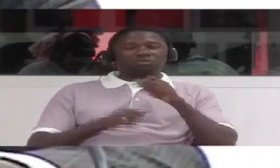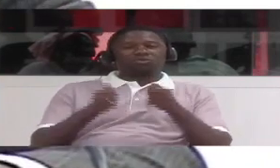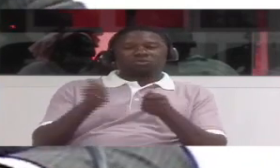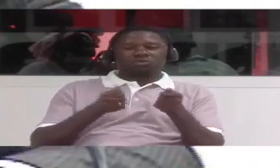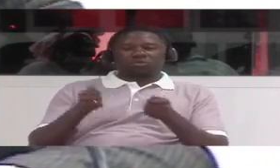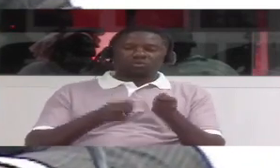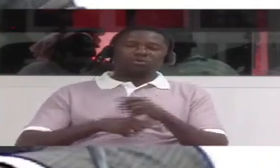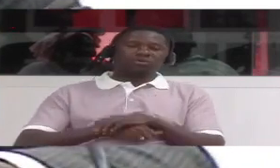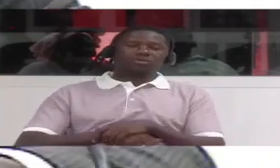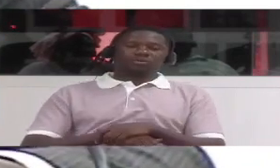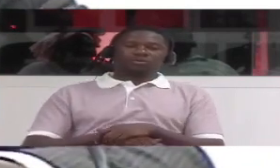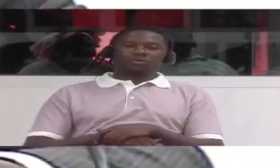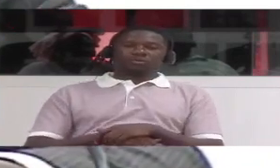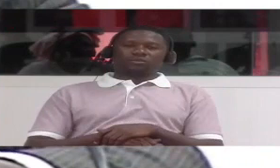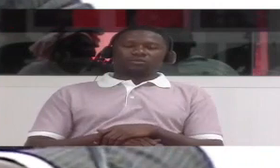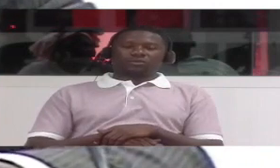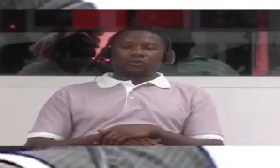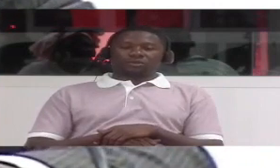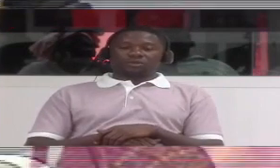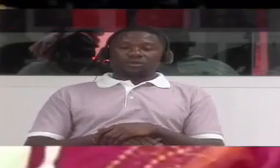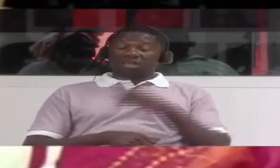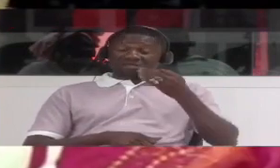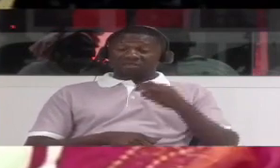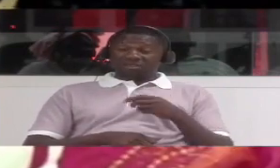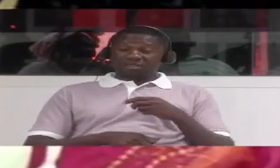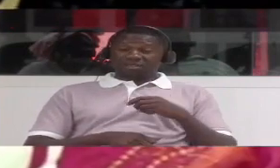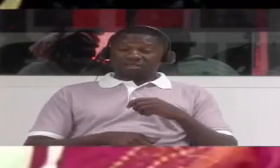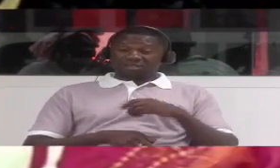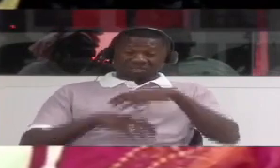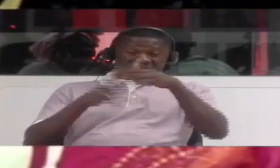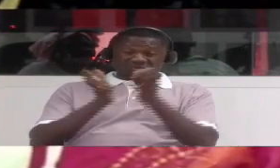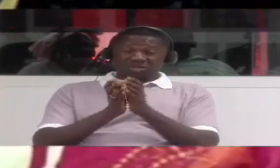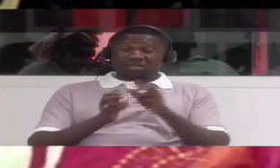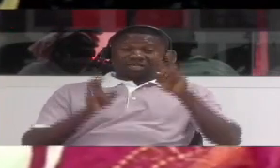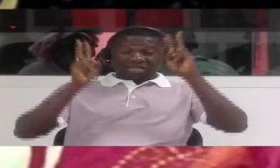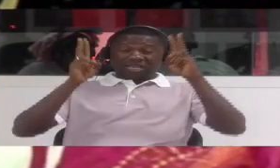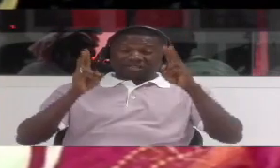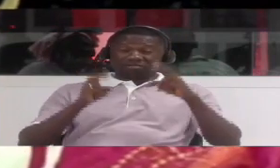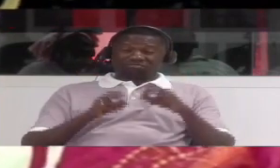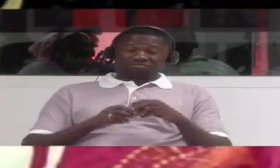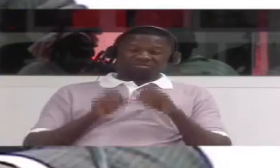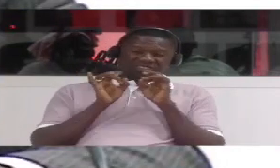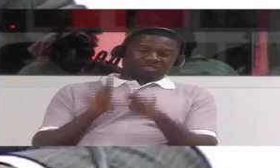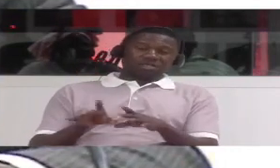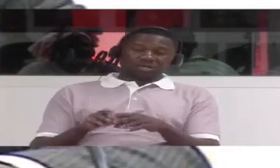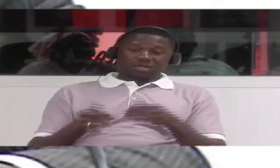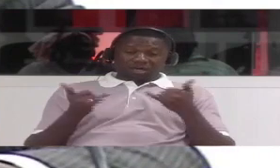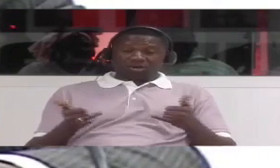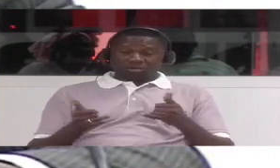can easily manipulate them. Even the evil forces that Jammeh himself despised are now busy to get themselves